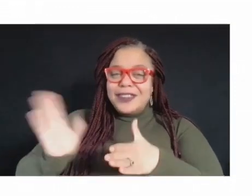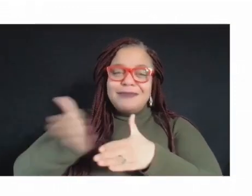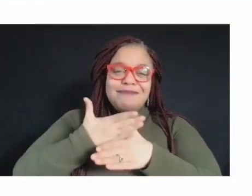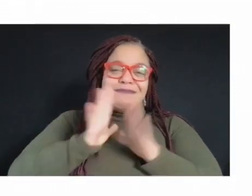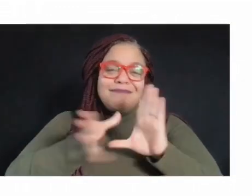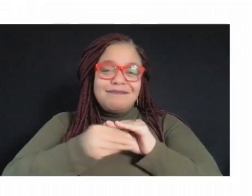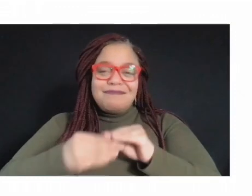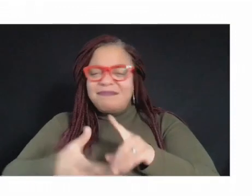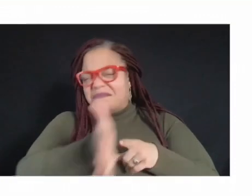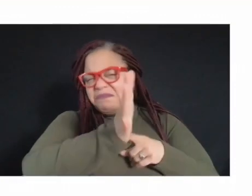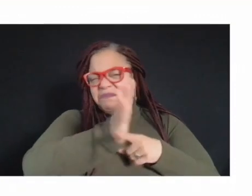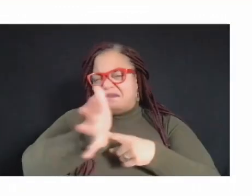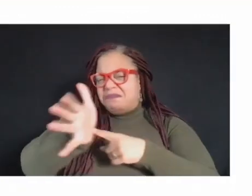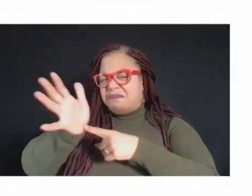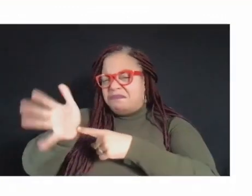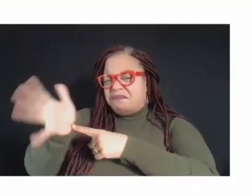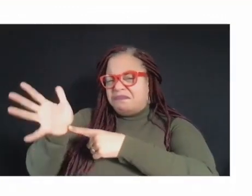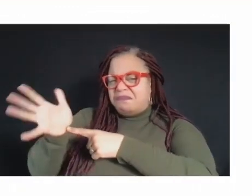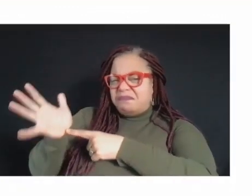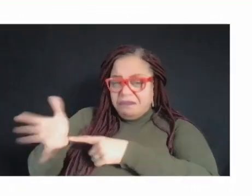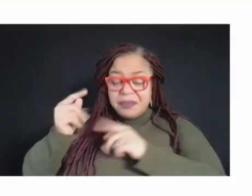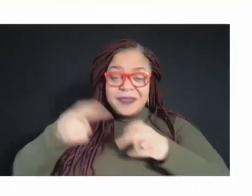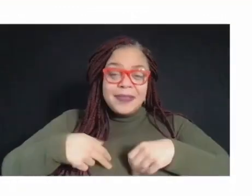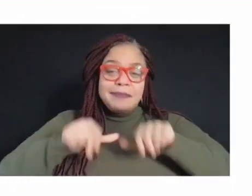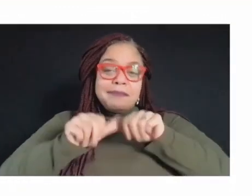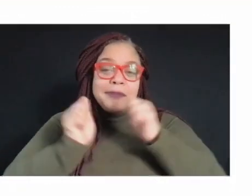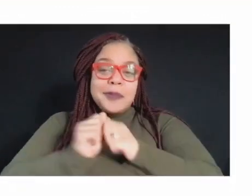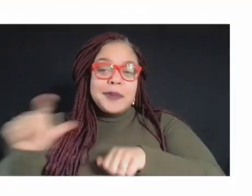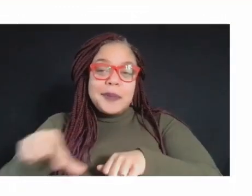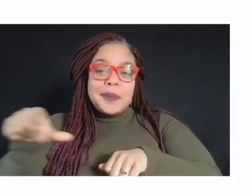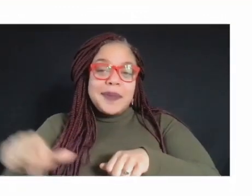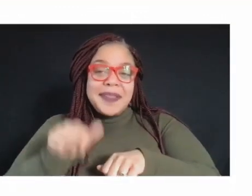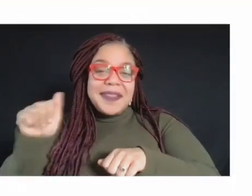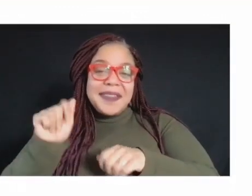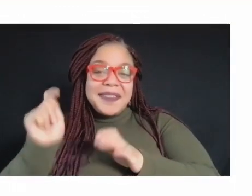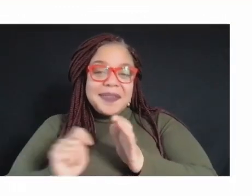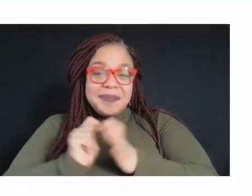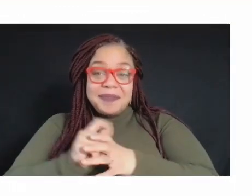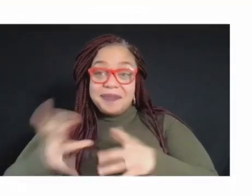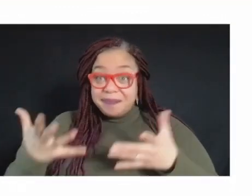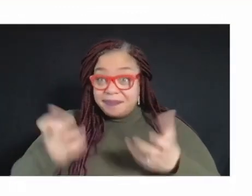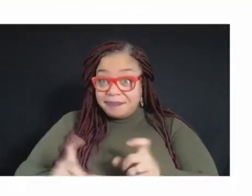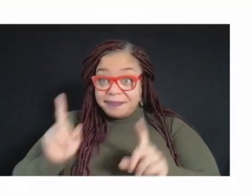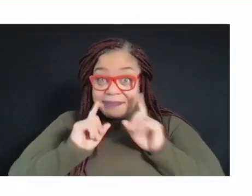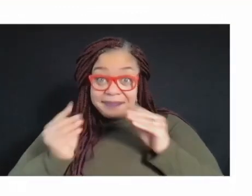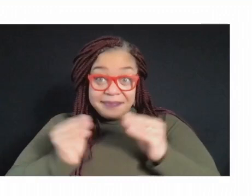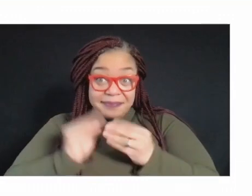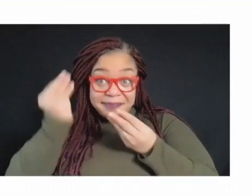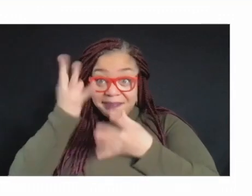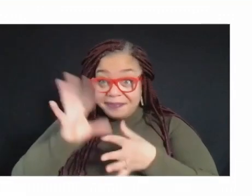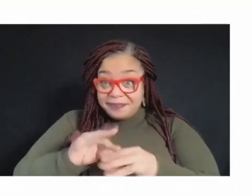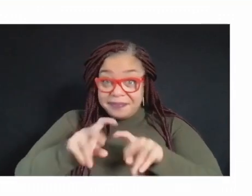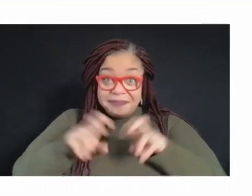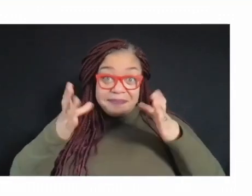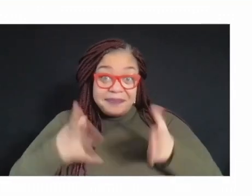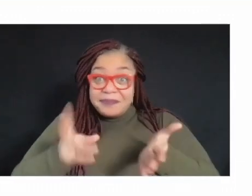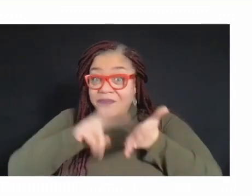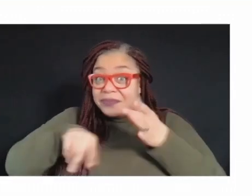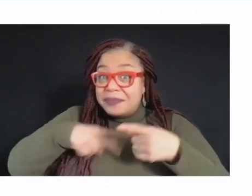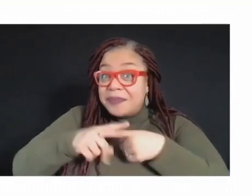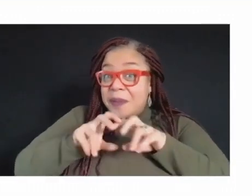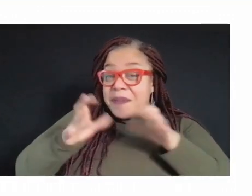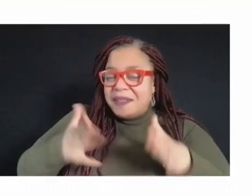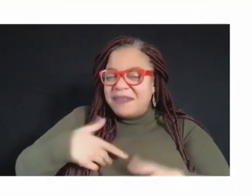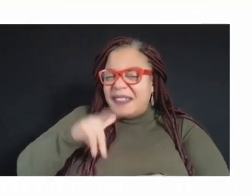question and answer period. If you'd like to hear more about the panelists or read more about the panelists, a link to their bios has been posted on the event